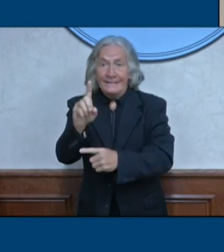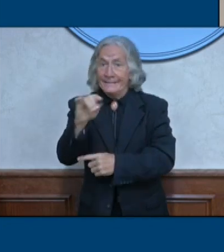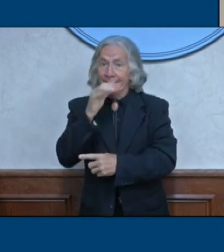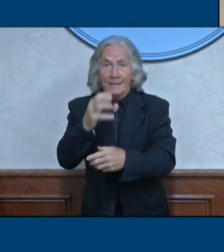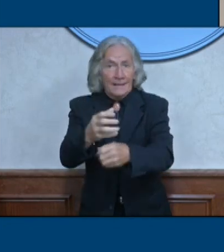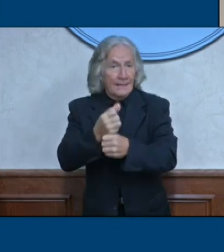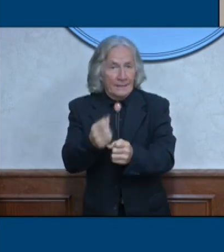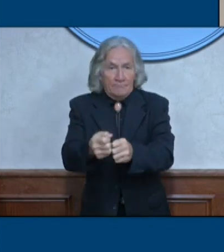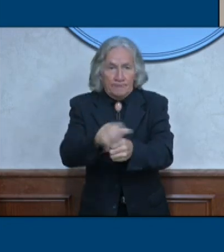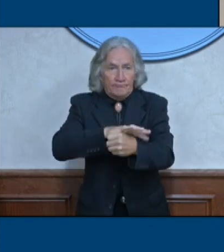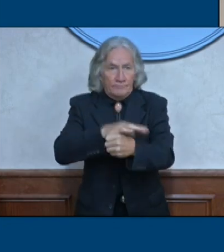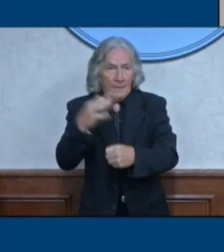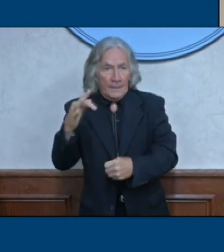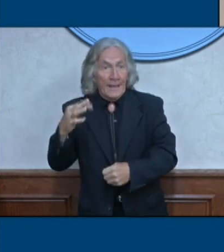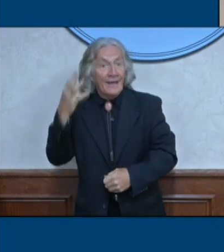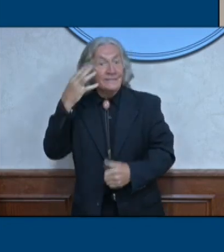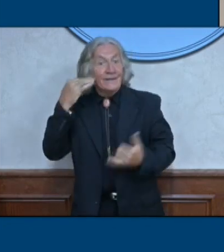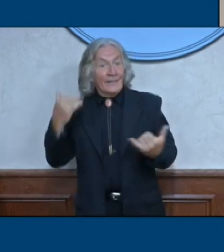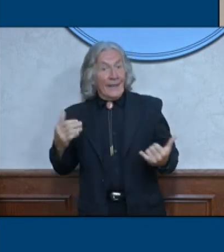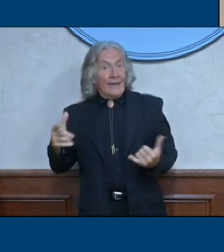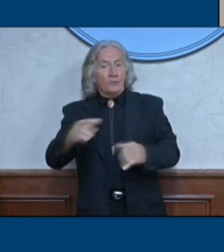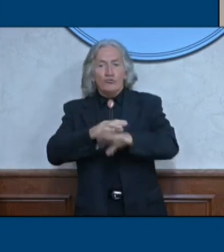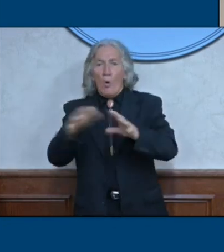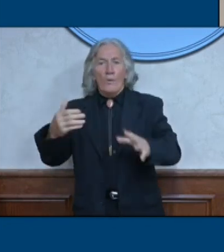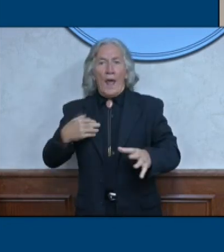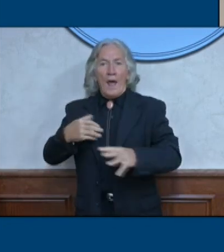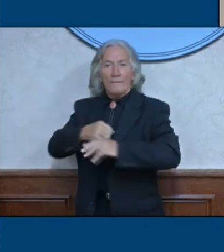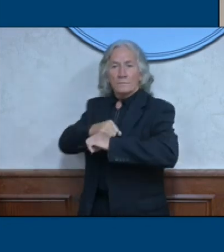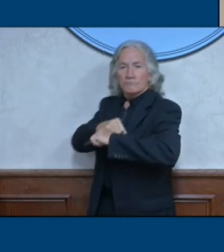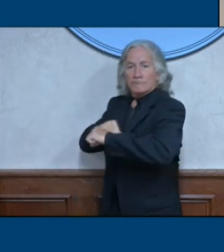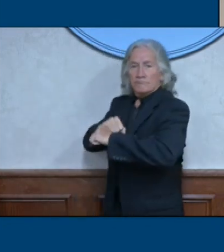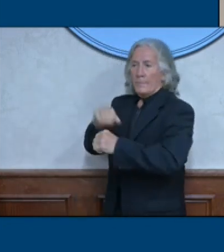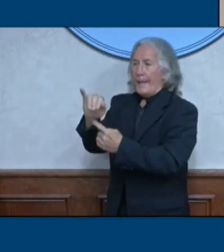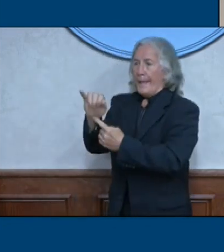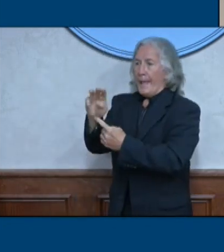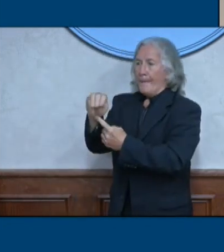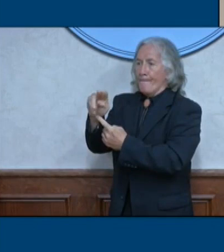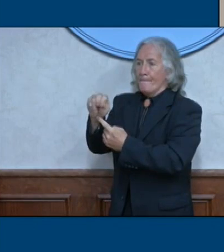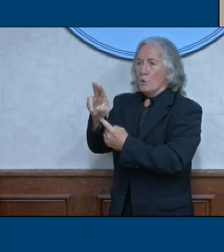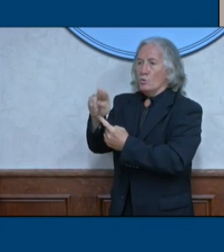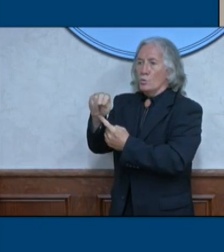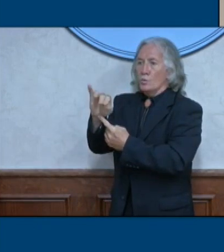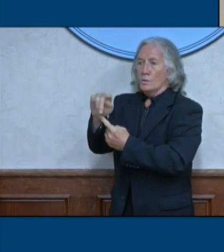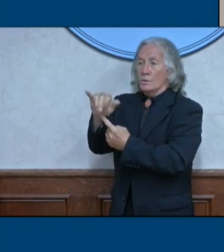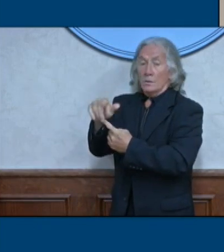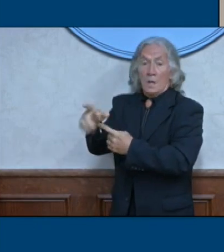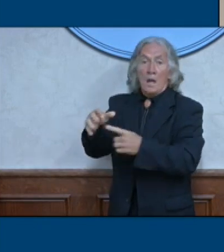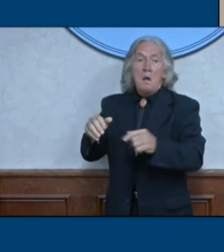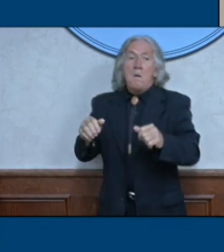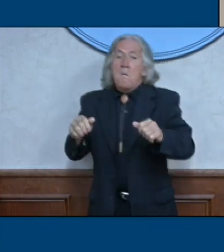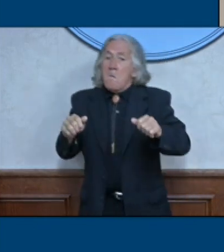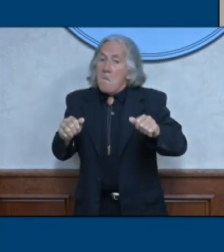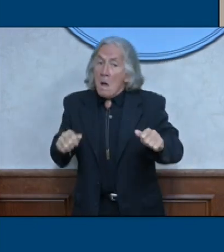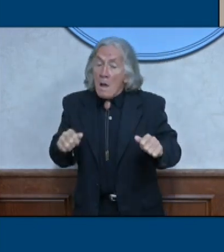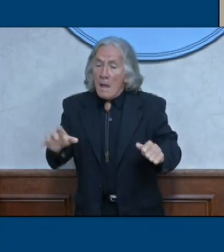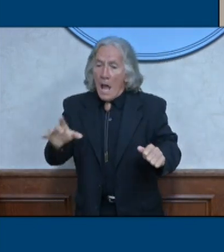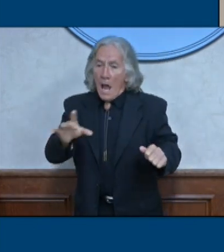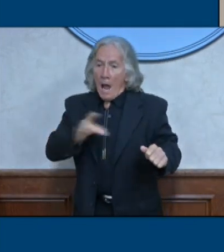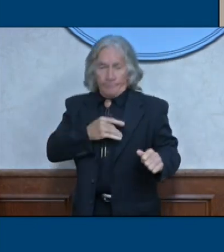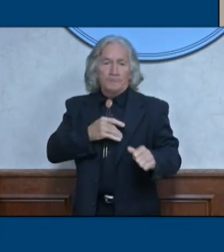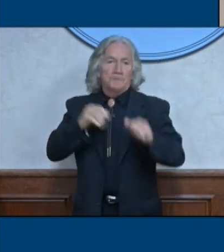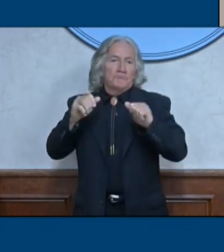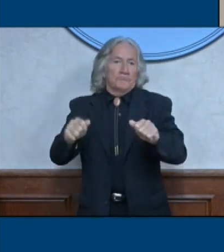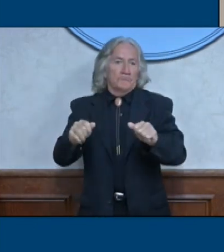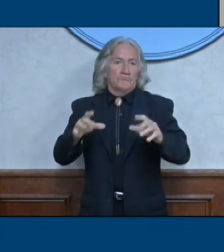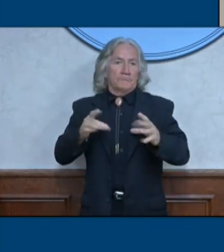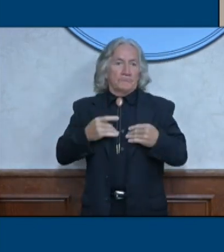get COVID-19 and therefore do not have immunity to COVID-19 and therefore could become infected with